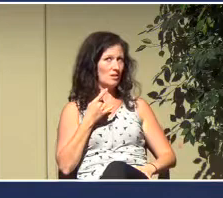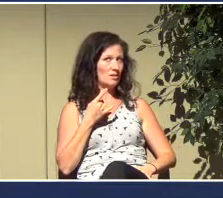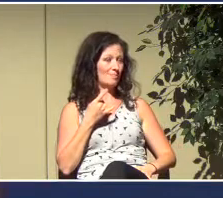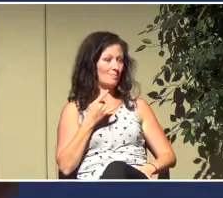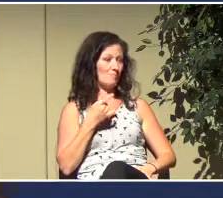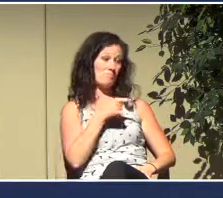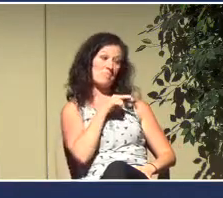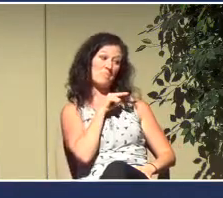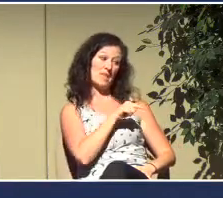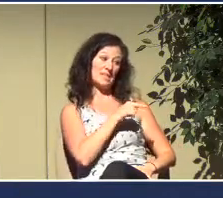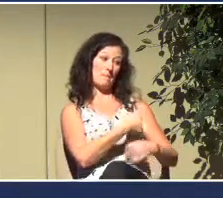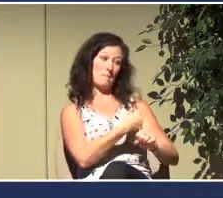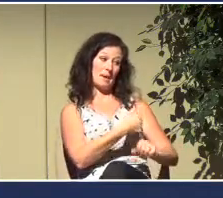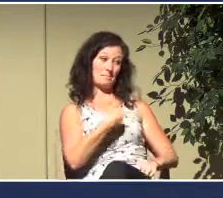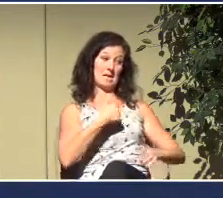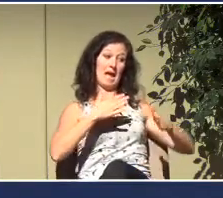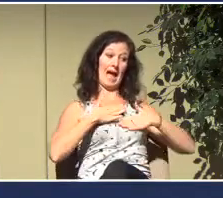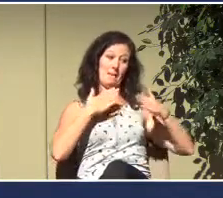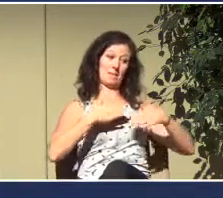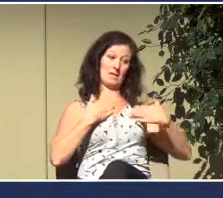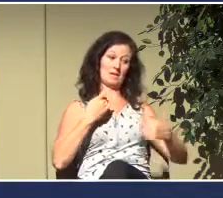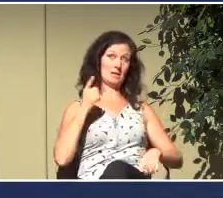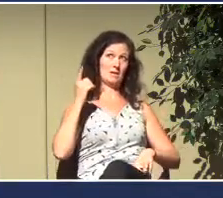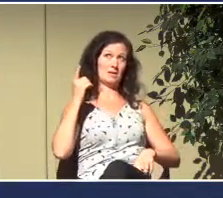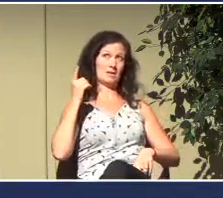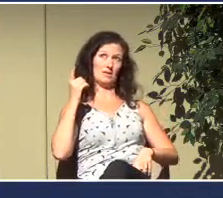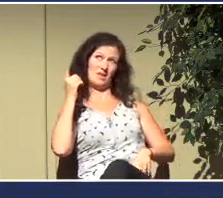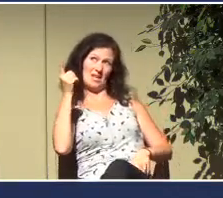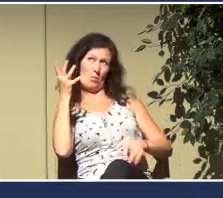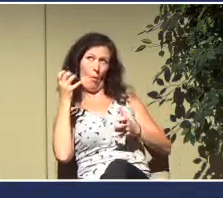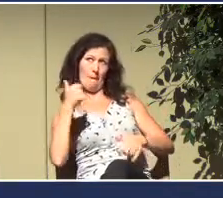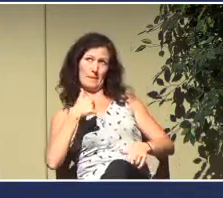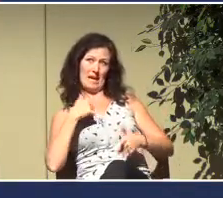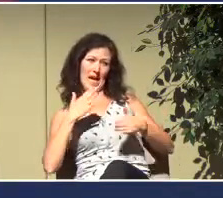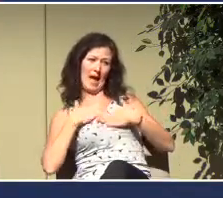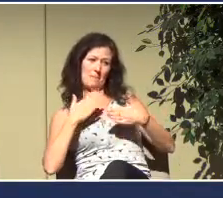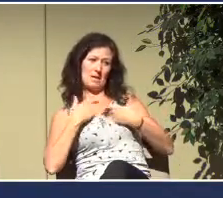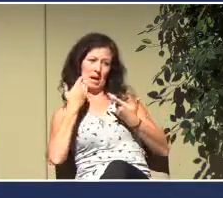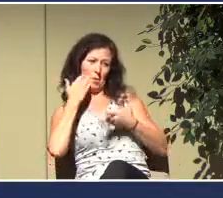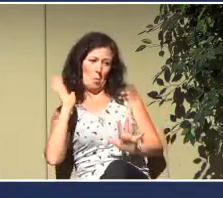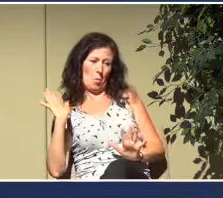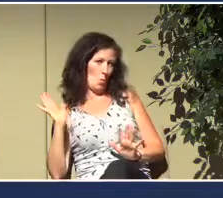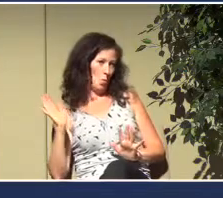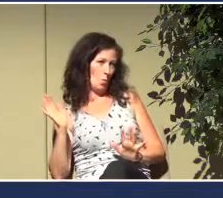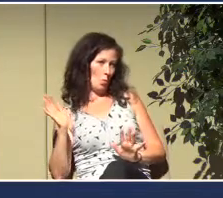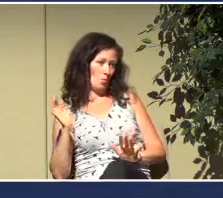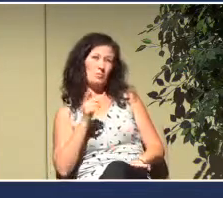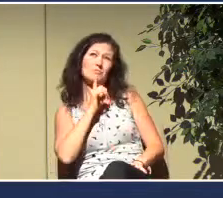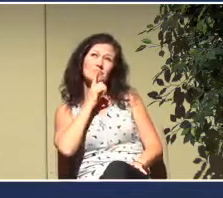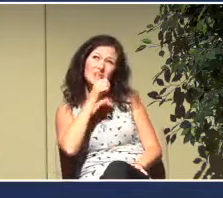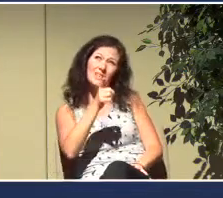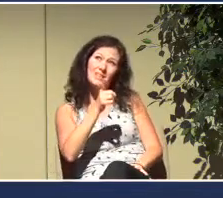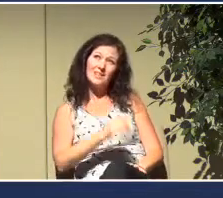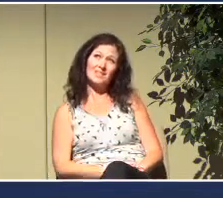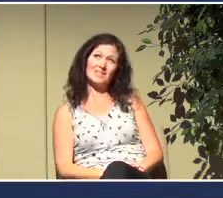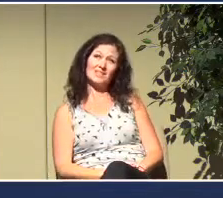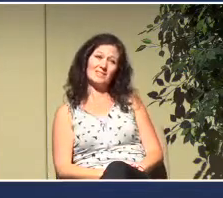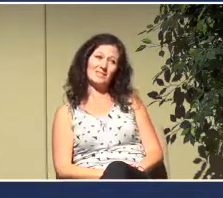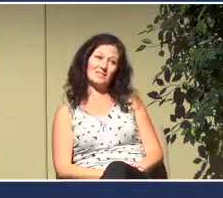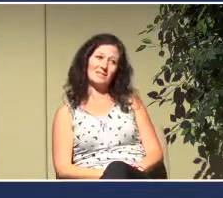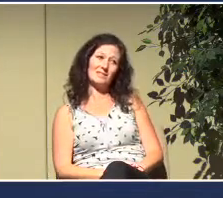question. Does my Heavenly Father, who gave me this command, this call, this whatever it is, does he really have my best interests at